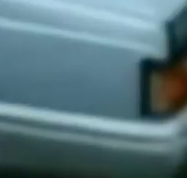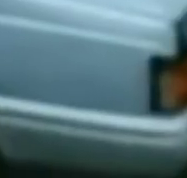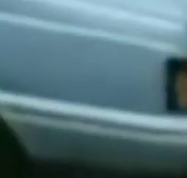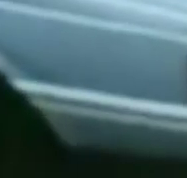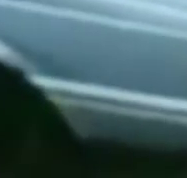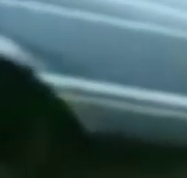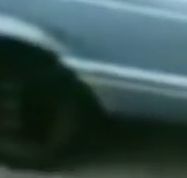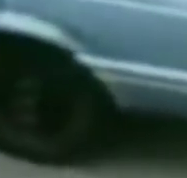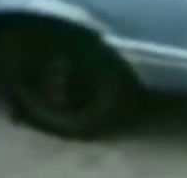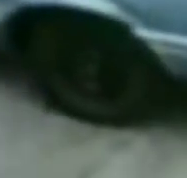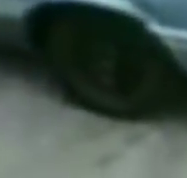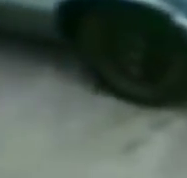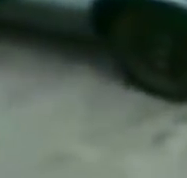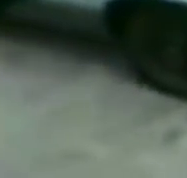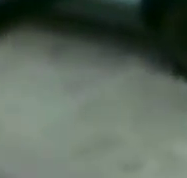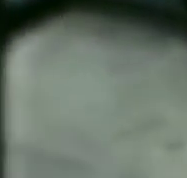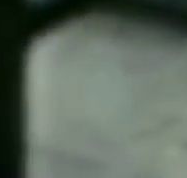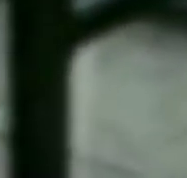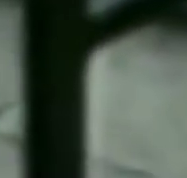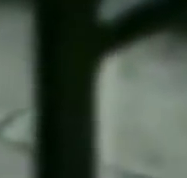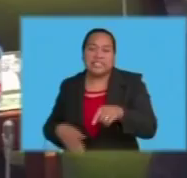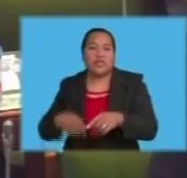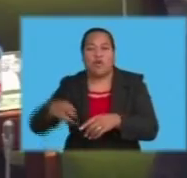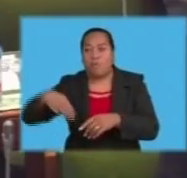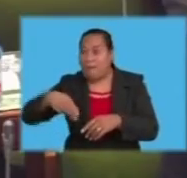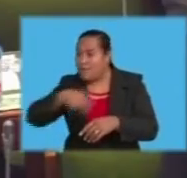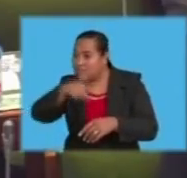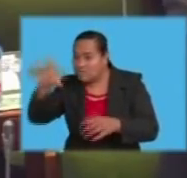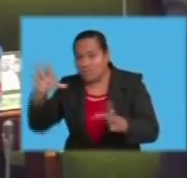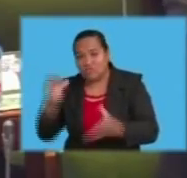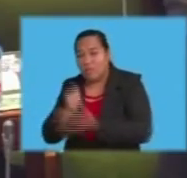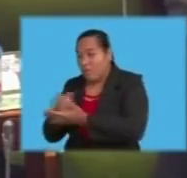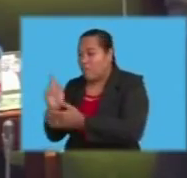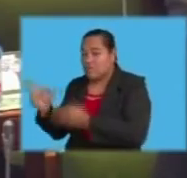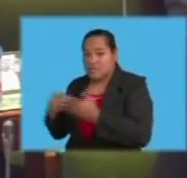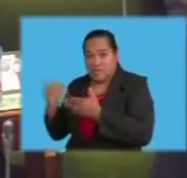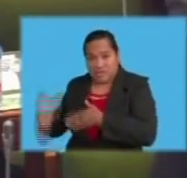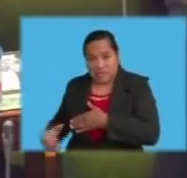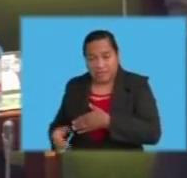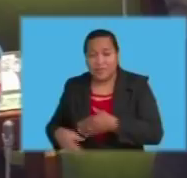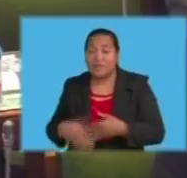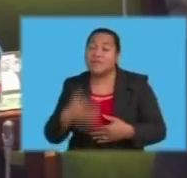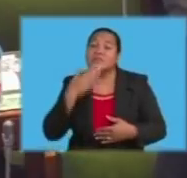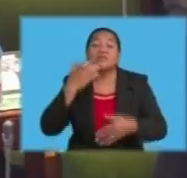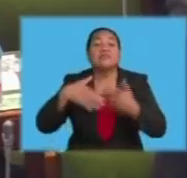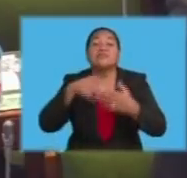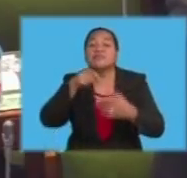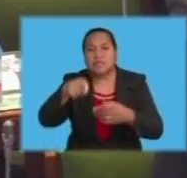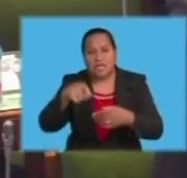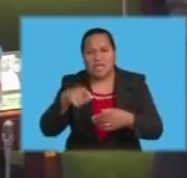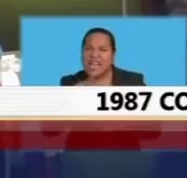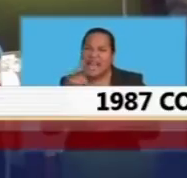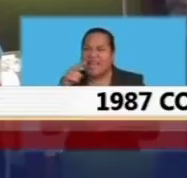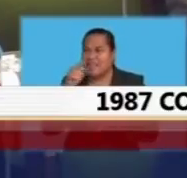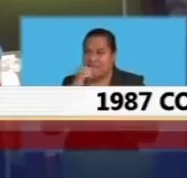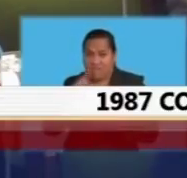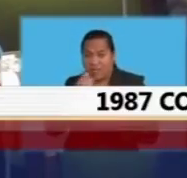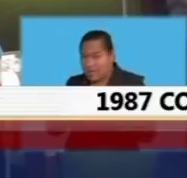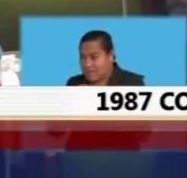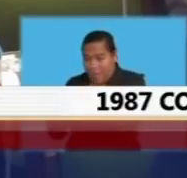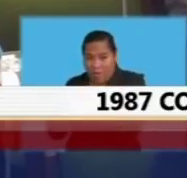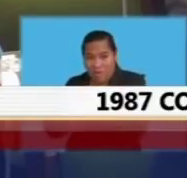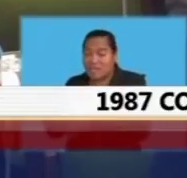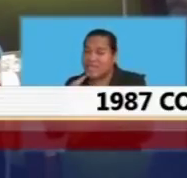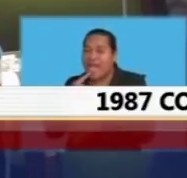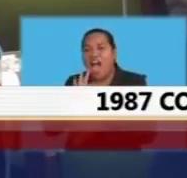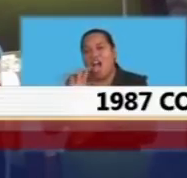discrimination, corruption and lack of financial management. Madam Speaker, you can tell Rambuka that his regret for these actions is not enough. His regret